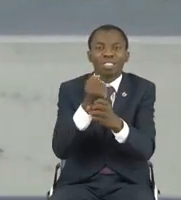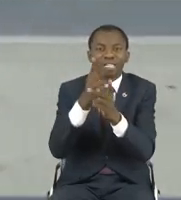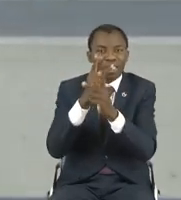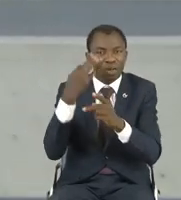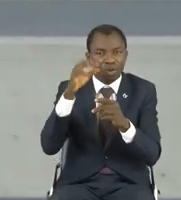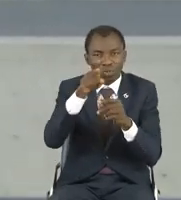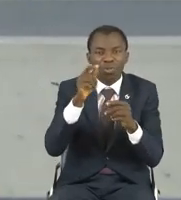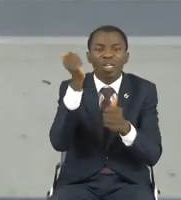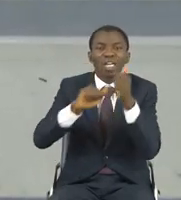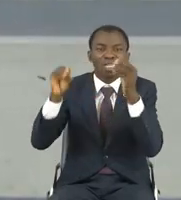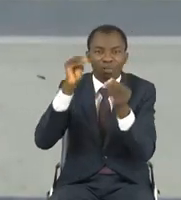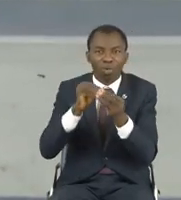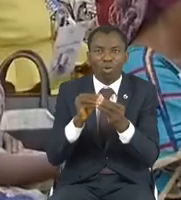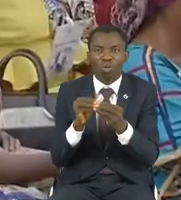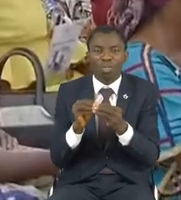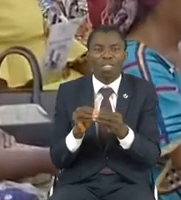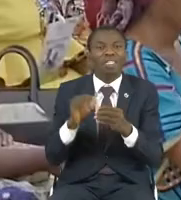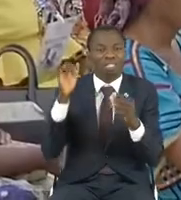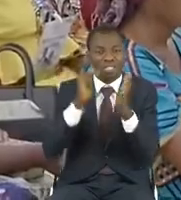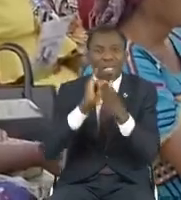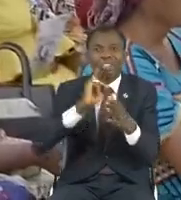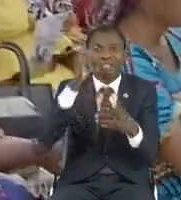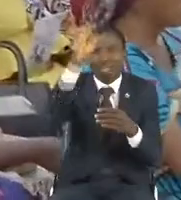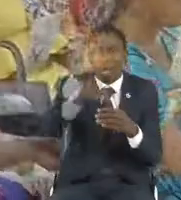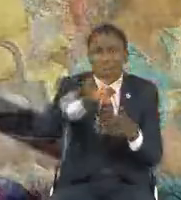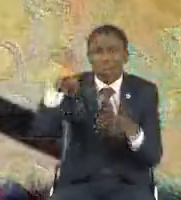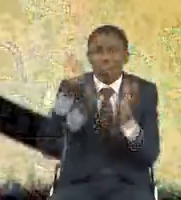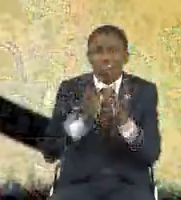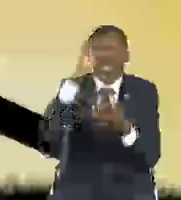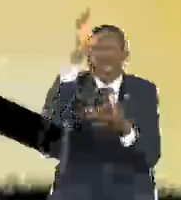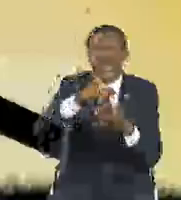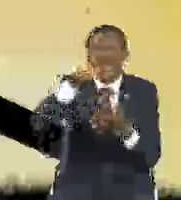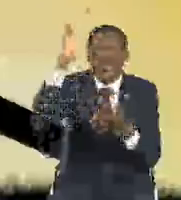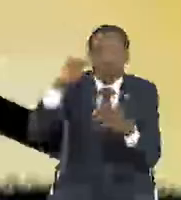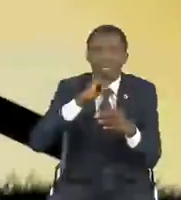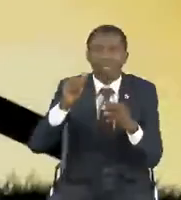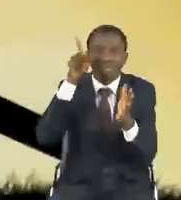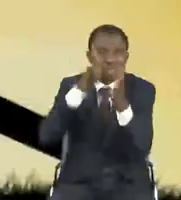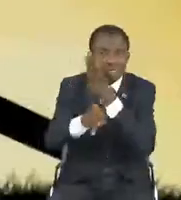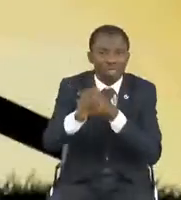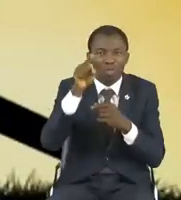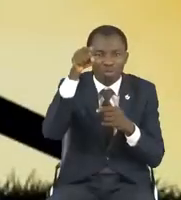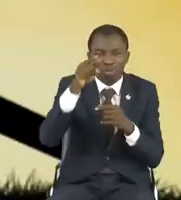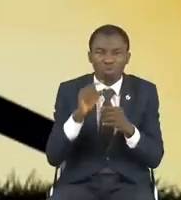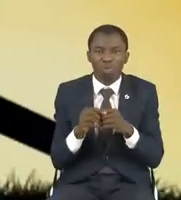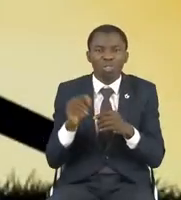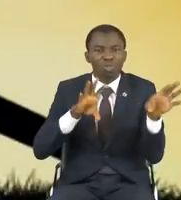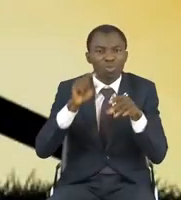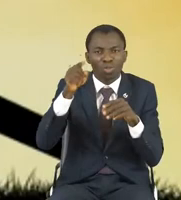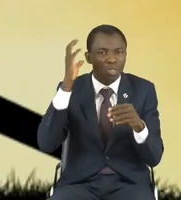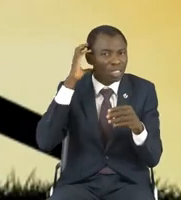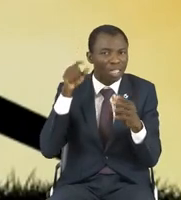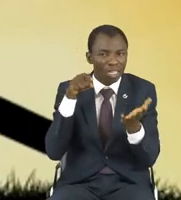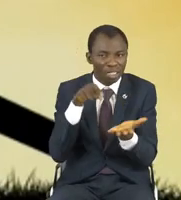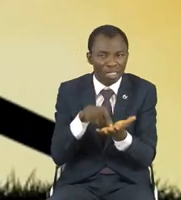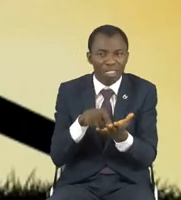cross will not kill you. And did you hear this before? What